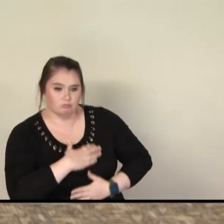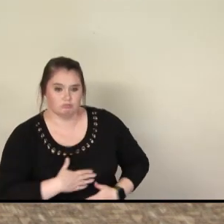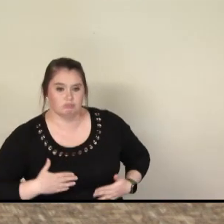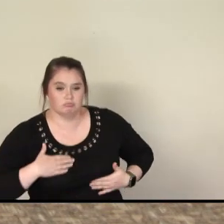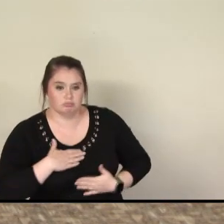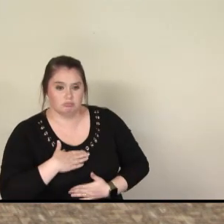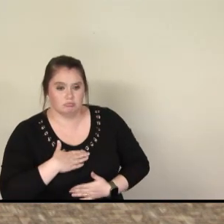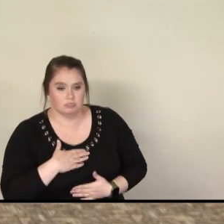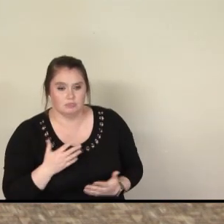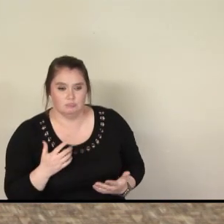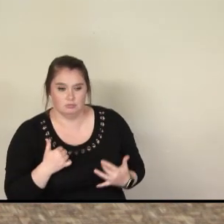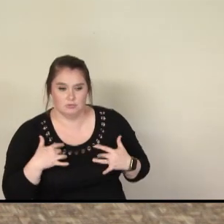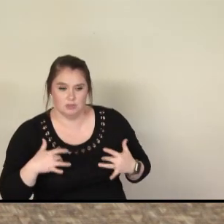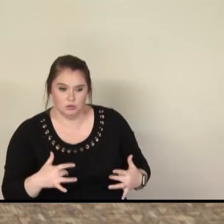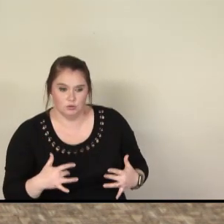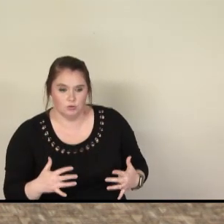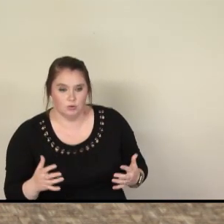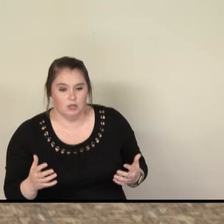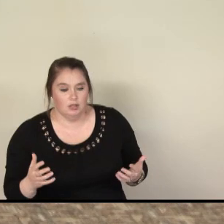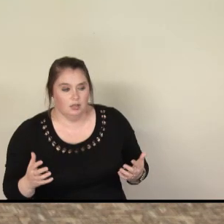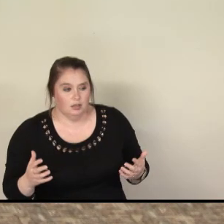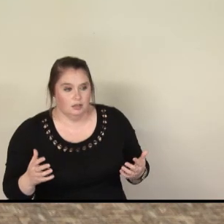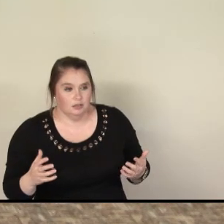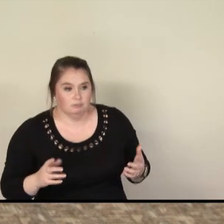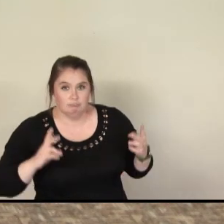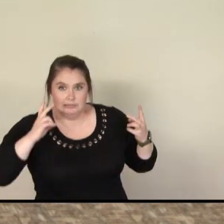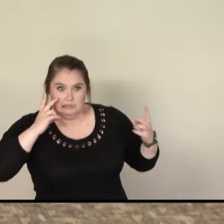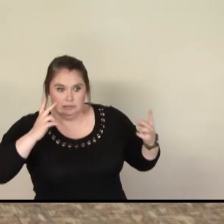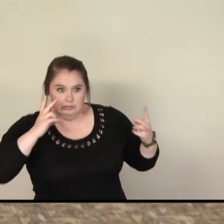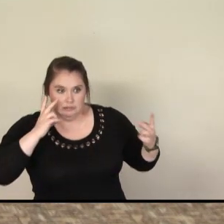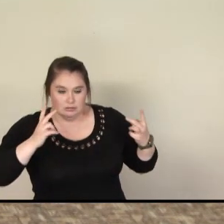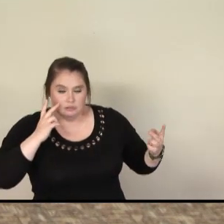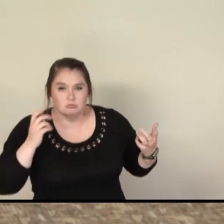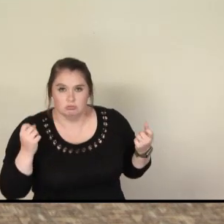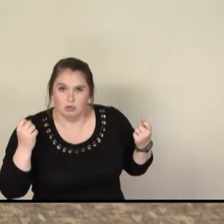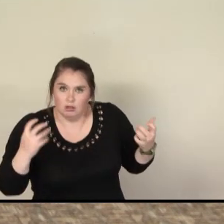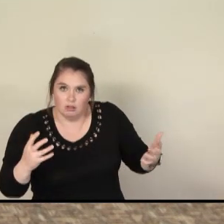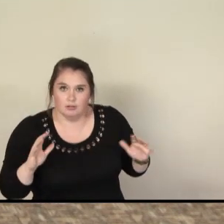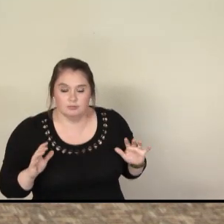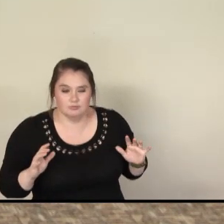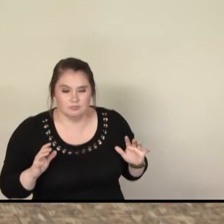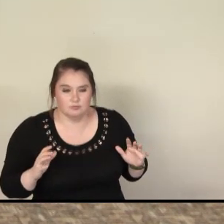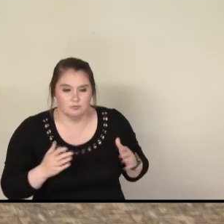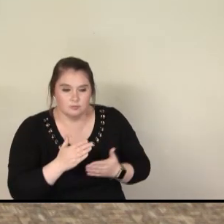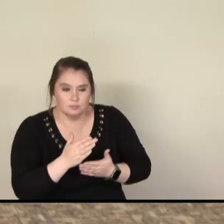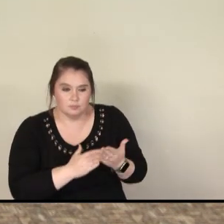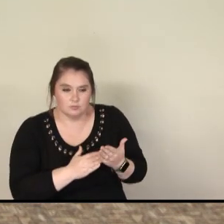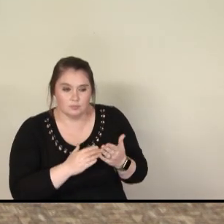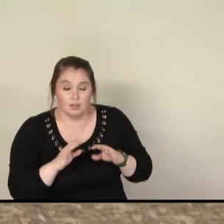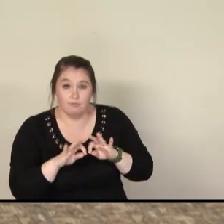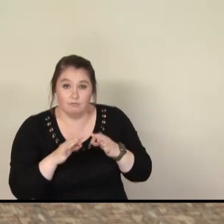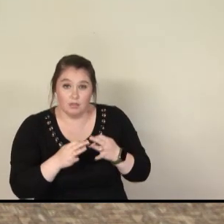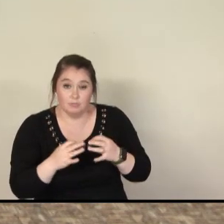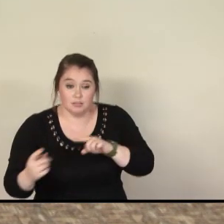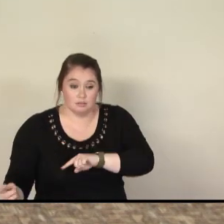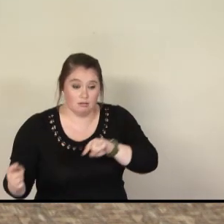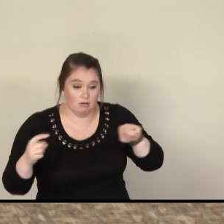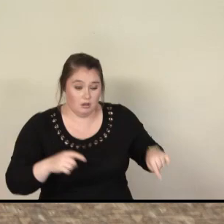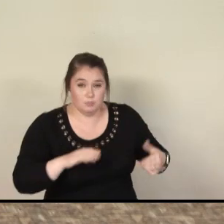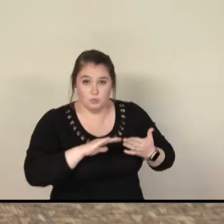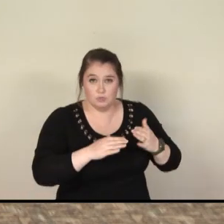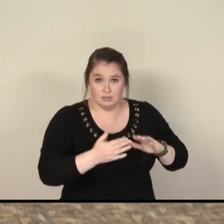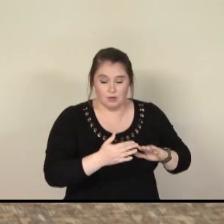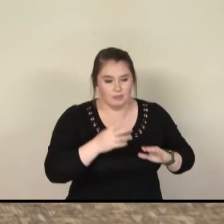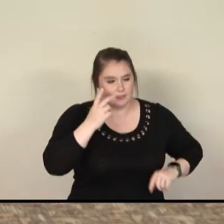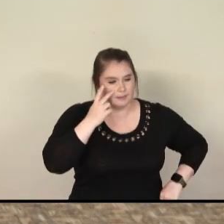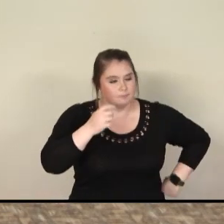Something I seem to swing at all the time, and much of this is driven by new families moving to town and making a selection